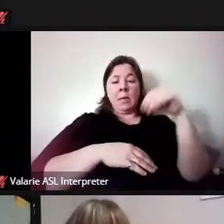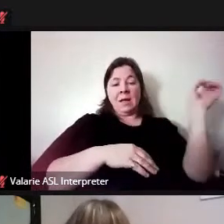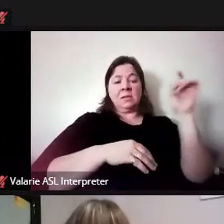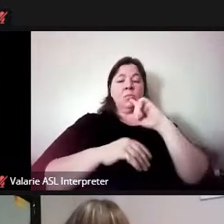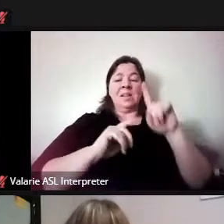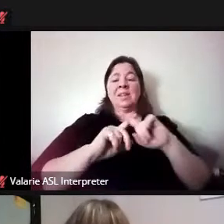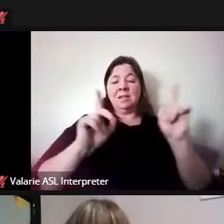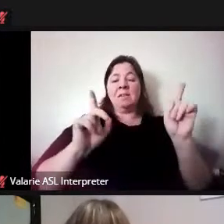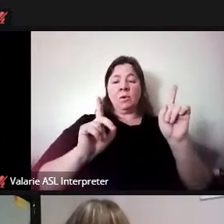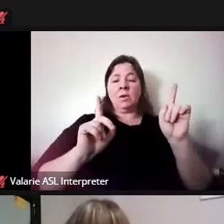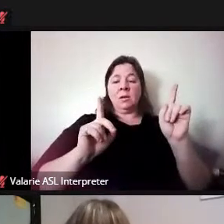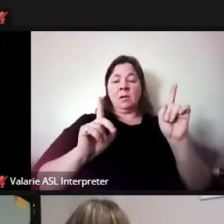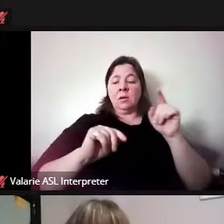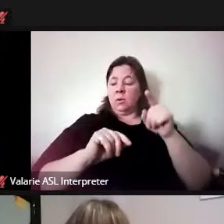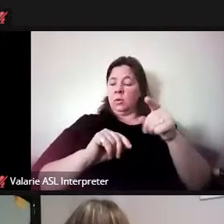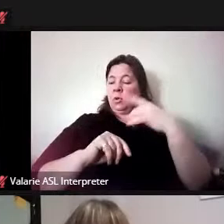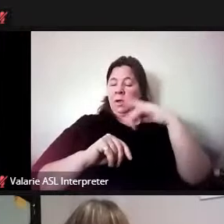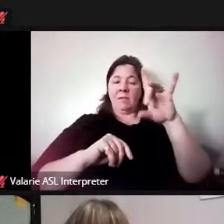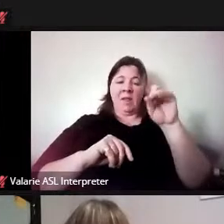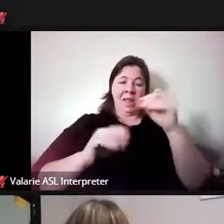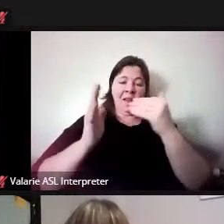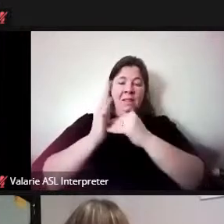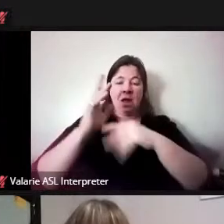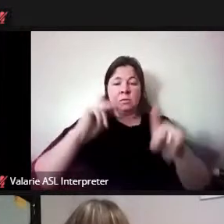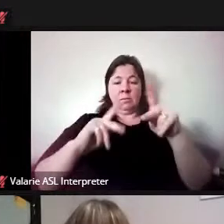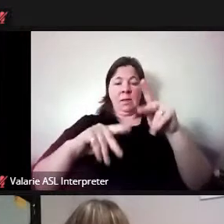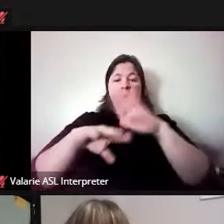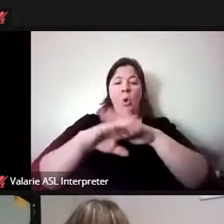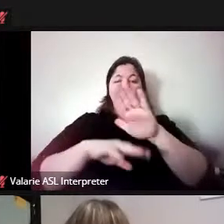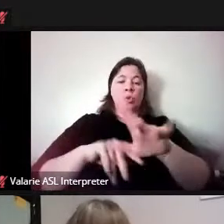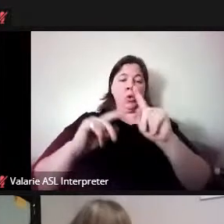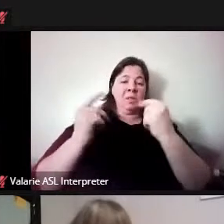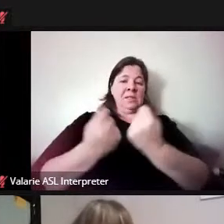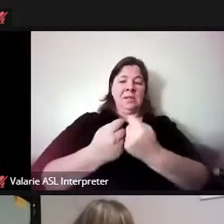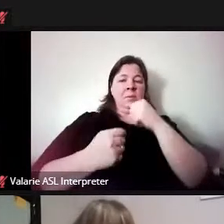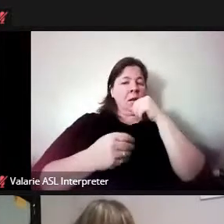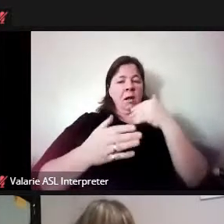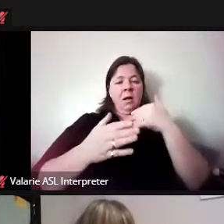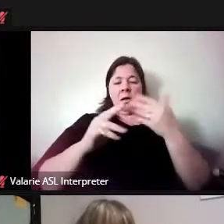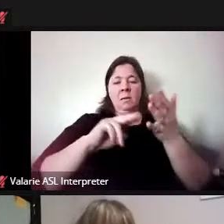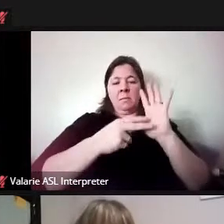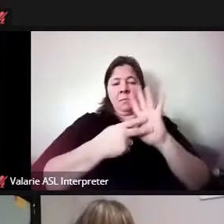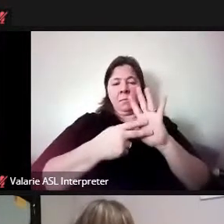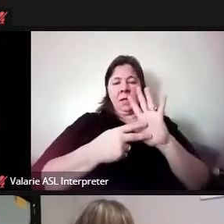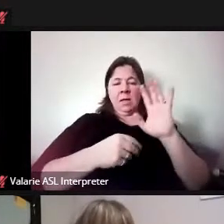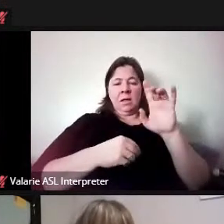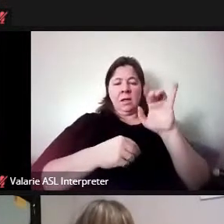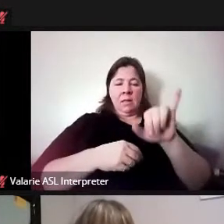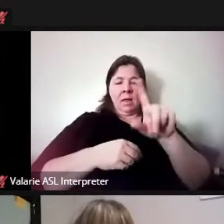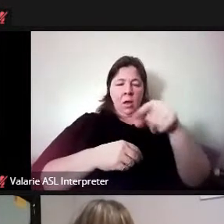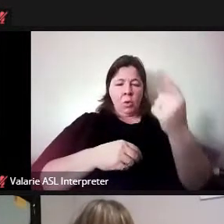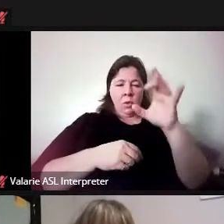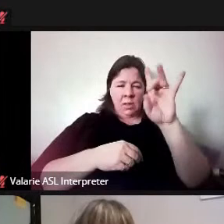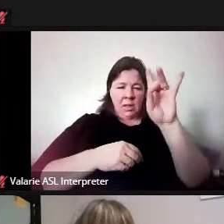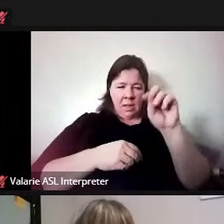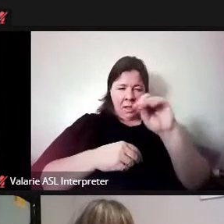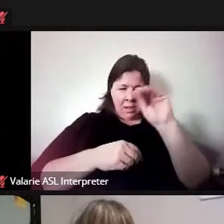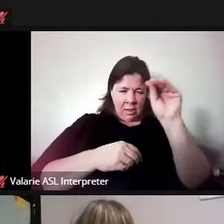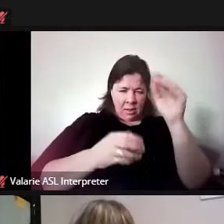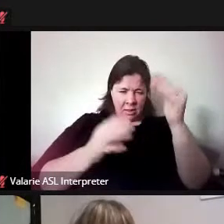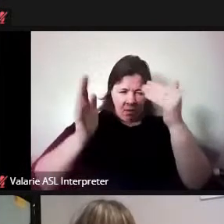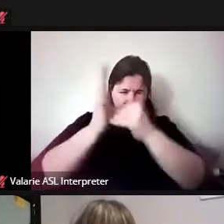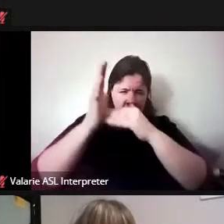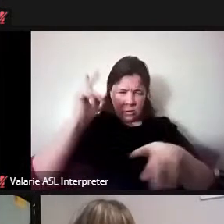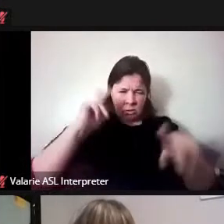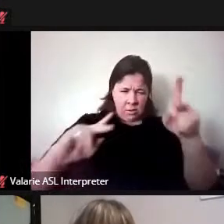And the fact that you have 80,000 people on your team doesn't mean that it's just 80,000 people, GURSMINDER. As you rightly